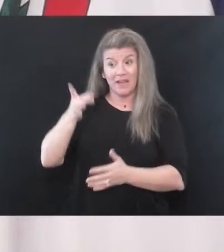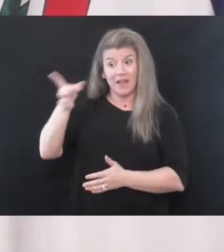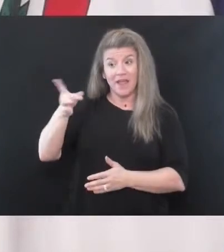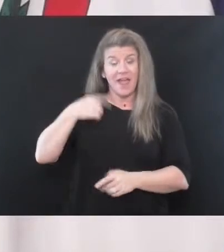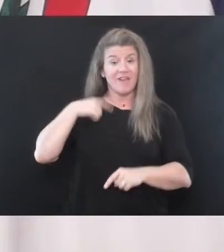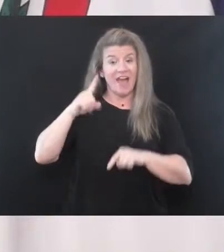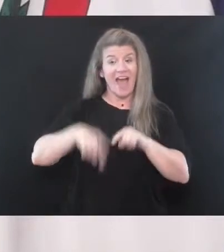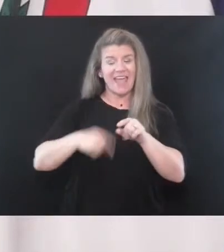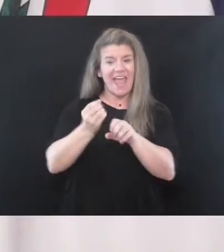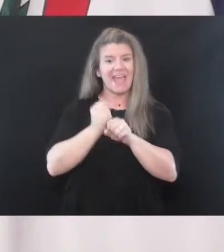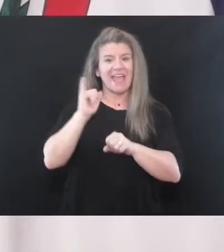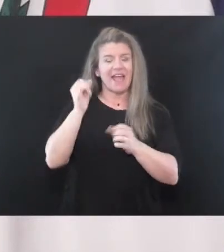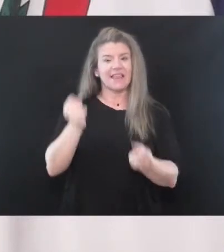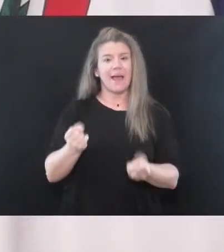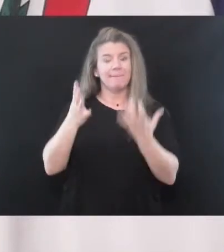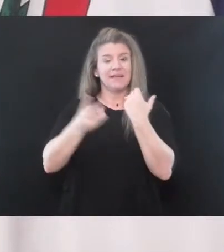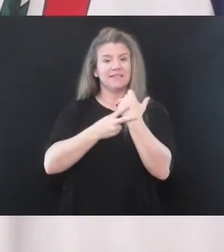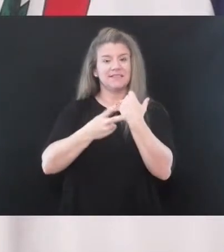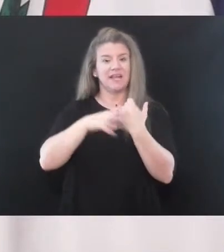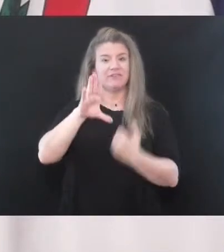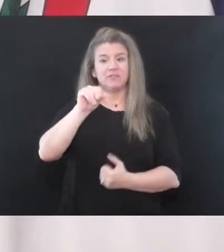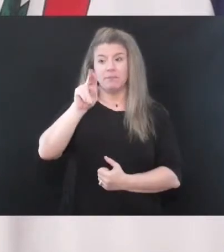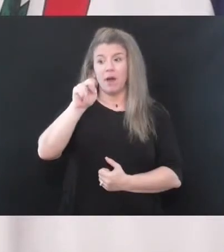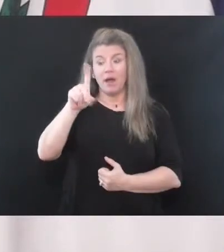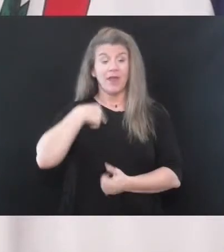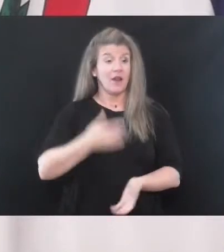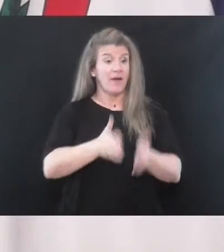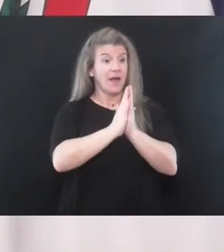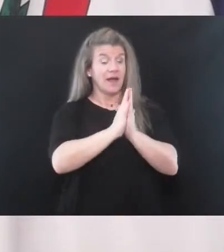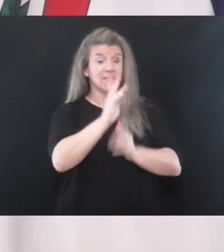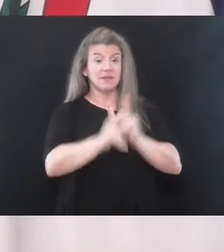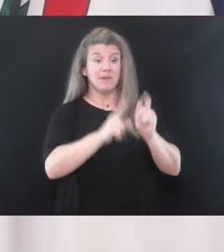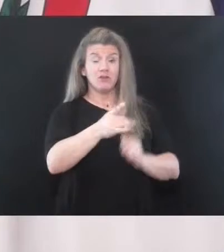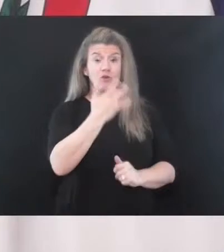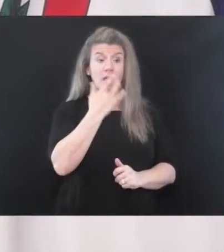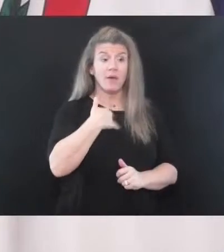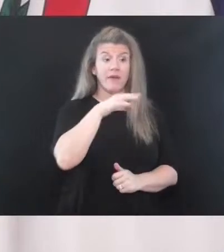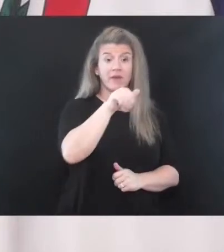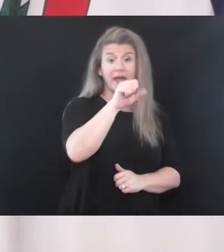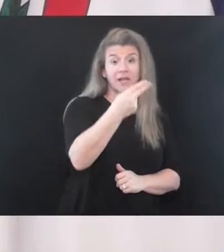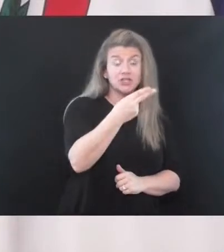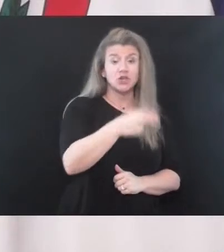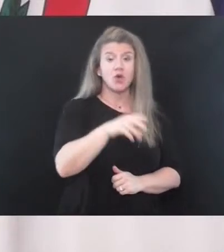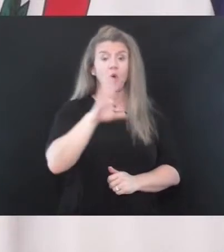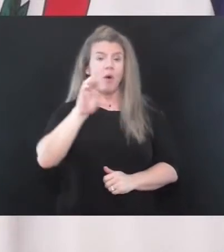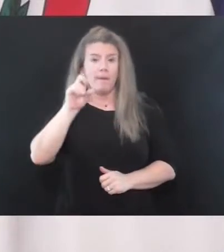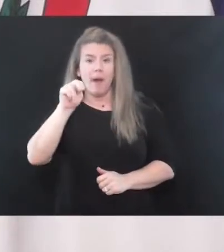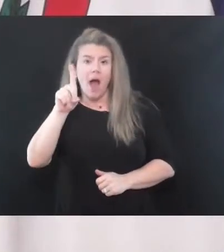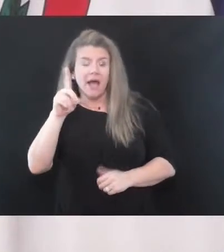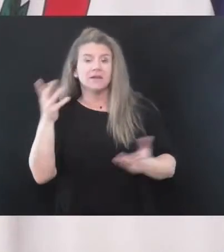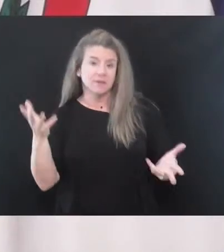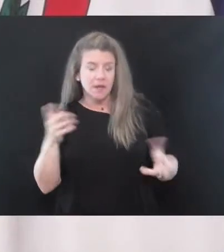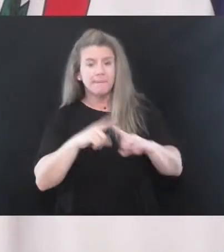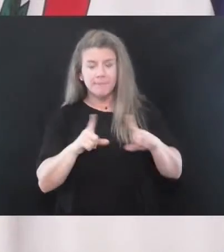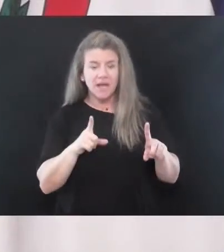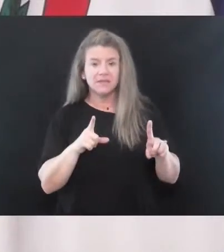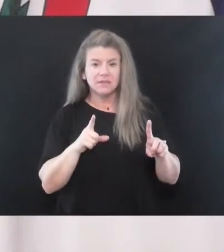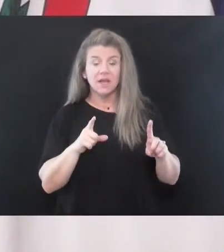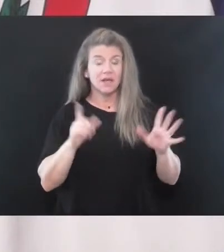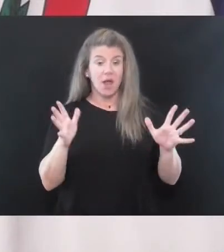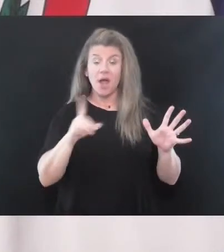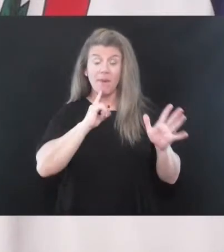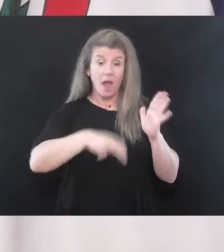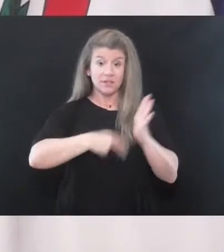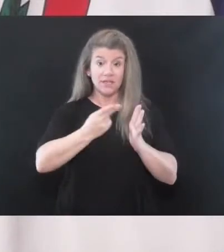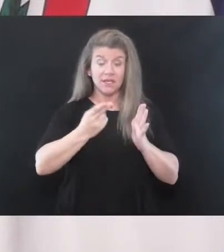this many savings bonds, then I'll just have to ask the people, would they rather have the cash or would they rather have the bond? But